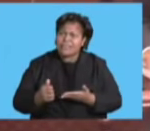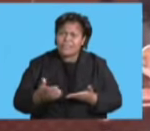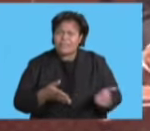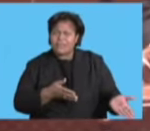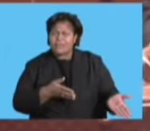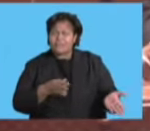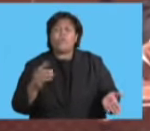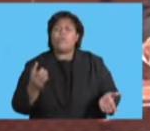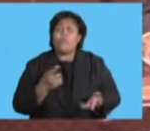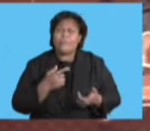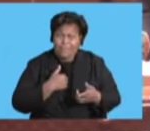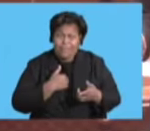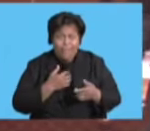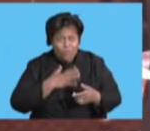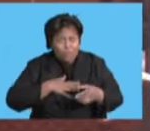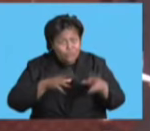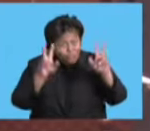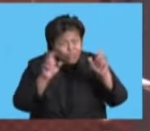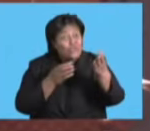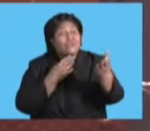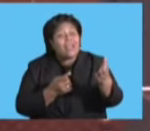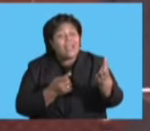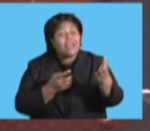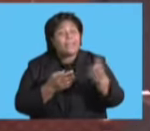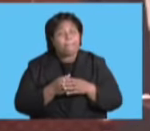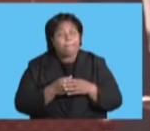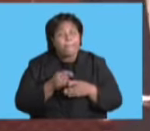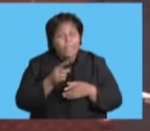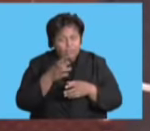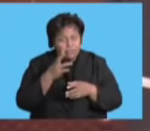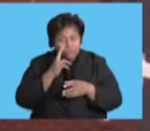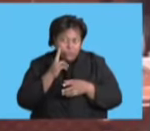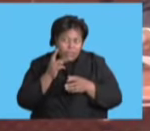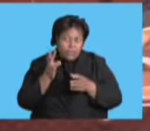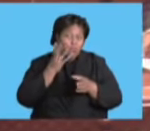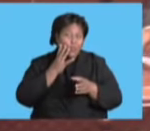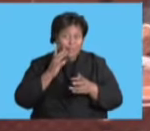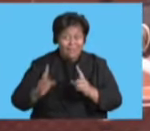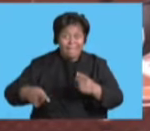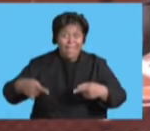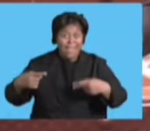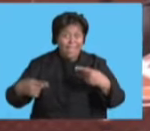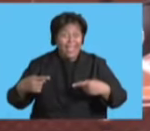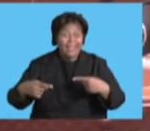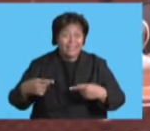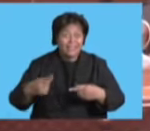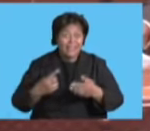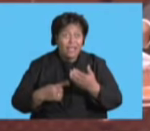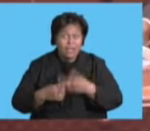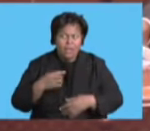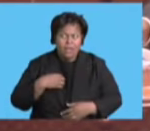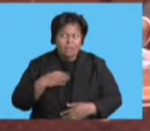Honourable Speaker, you said you would have noticed that when the debate is going on, I'm leaning forward trying